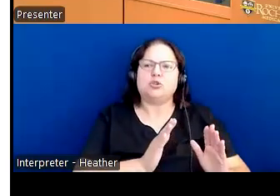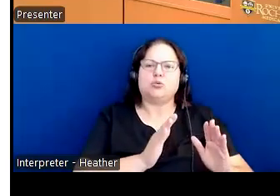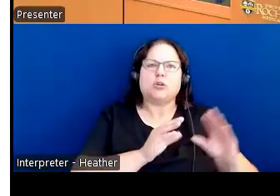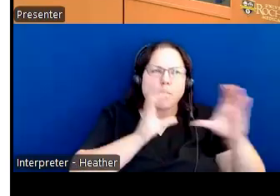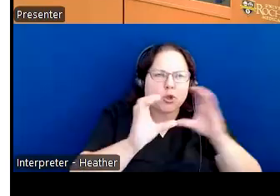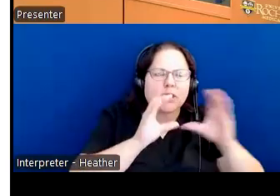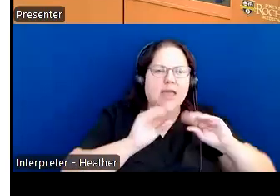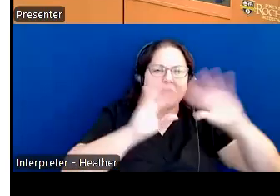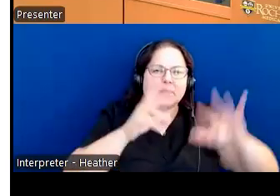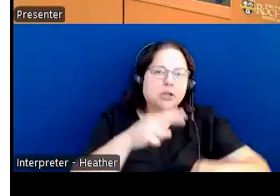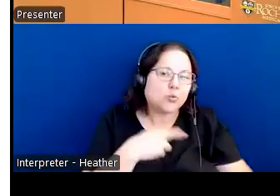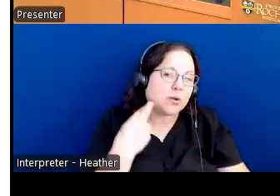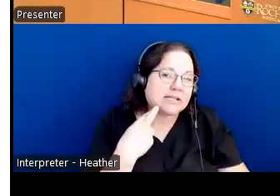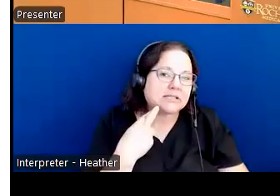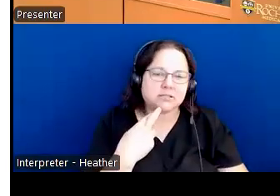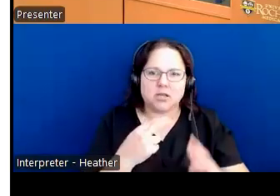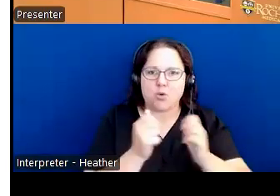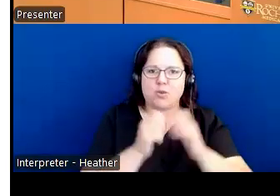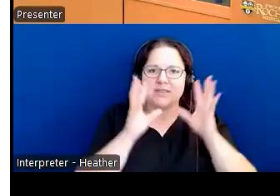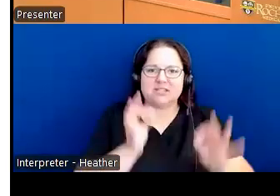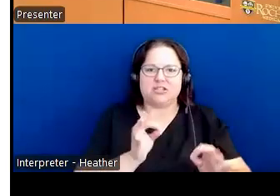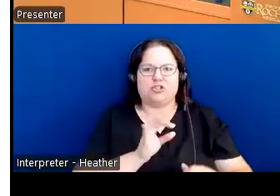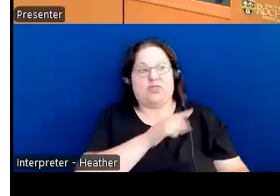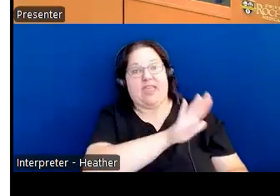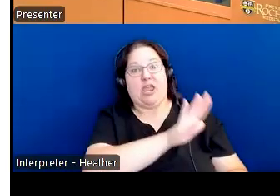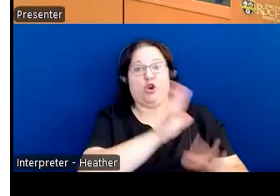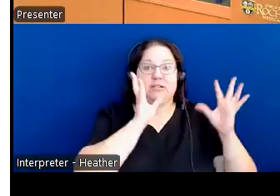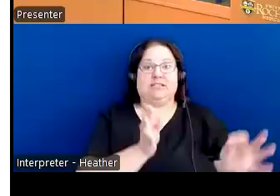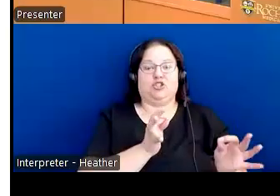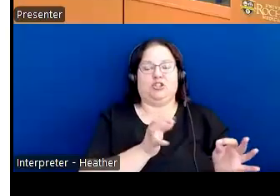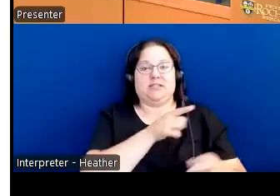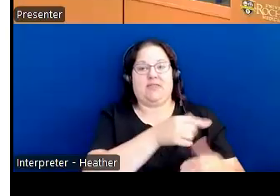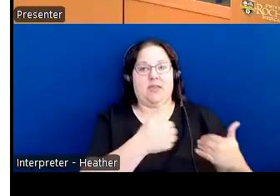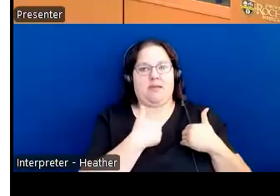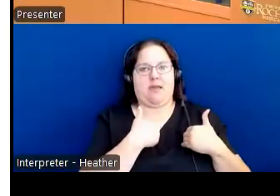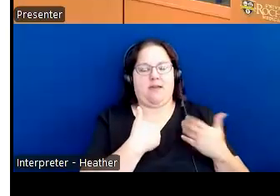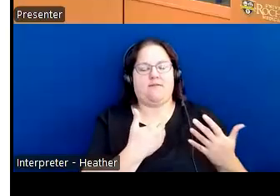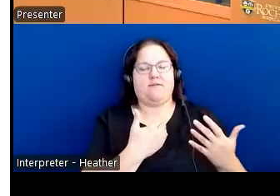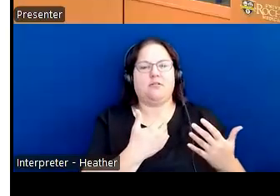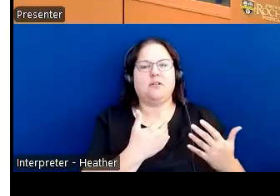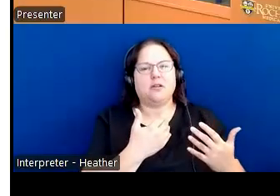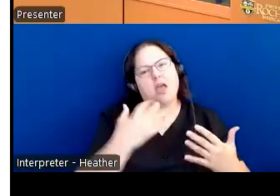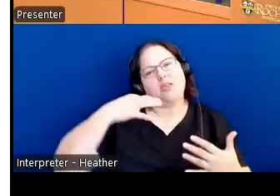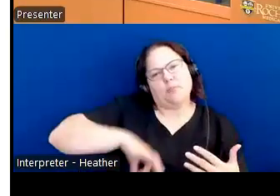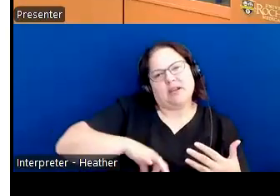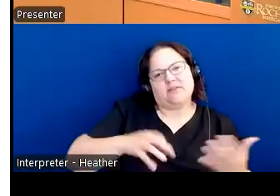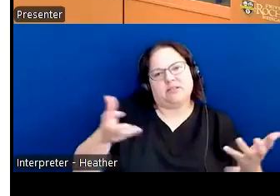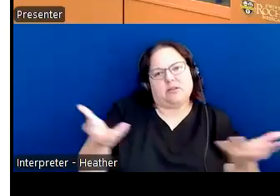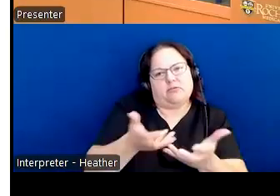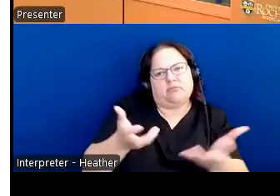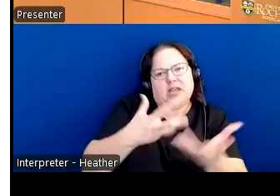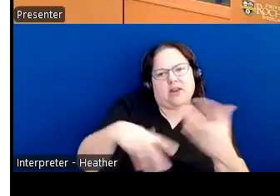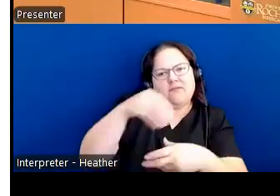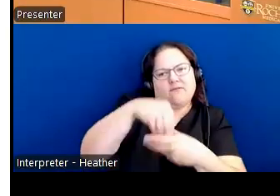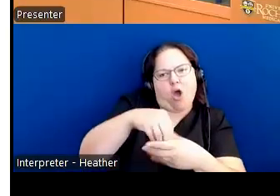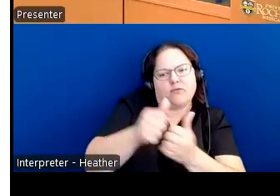that comes from decisions that they make, and the benefits of engaging in treatment. And